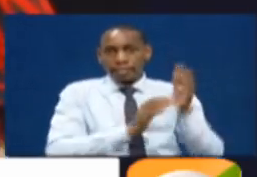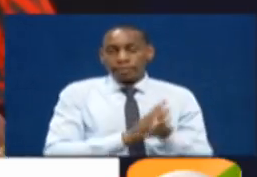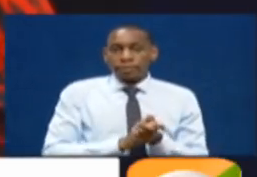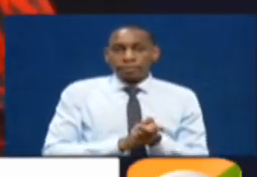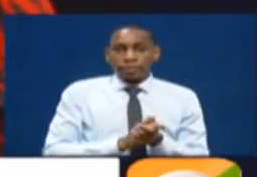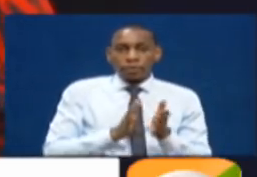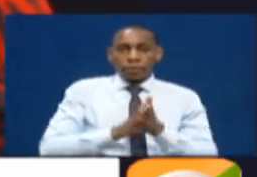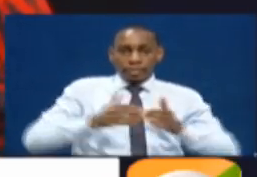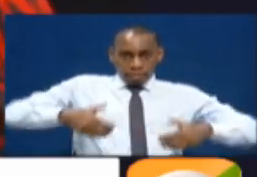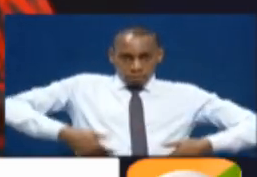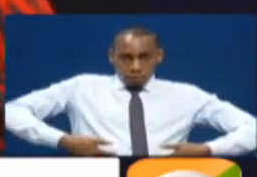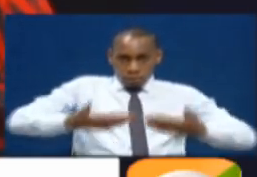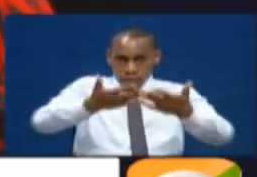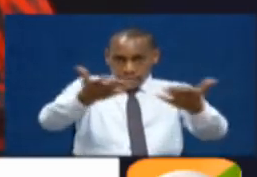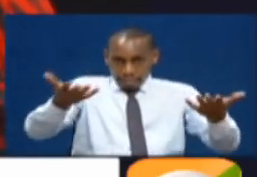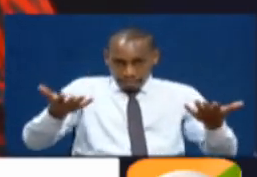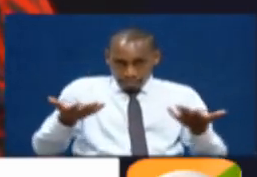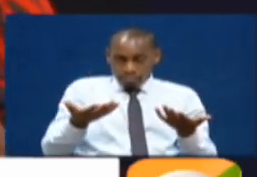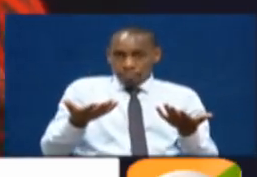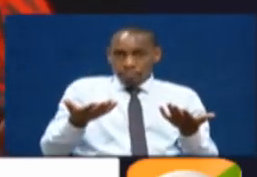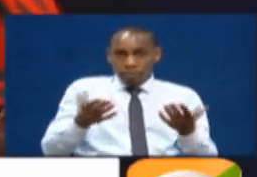those young people who are coming up